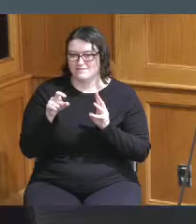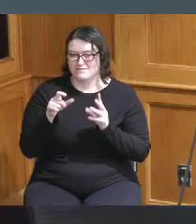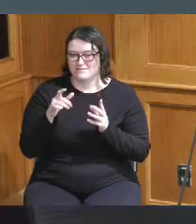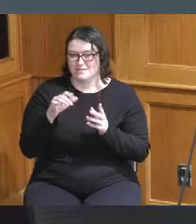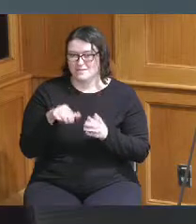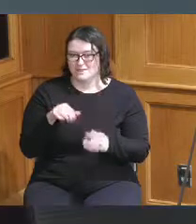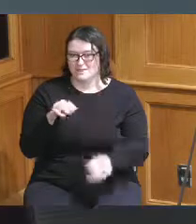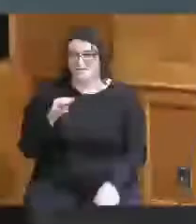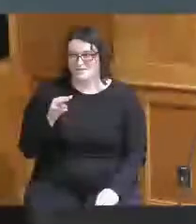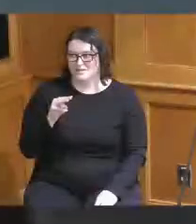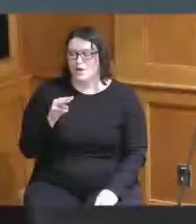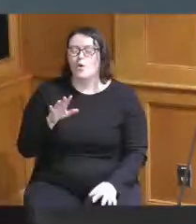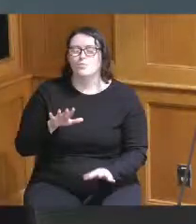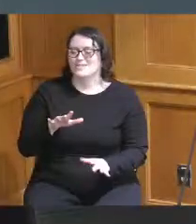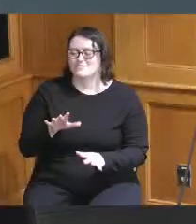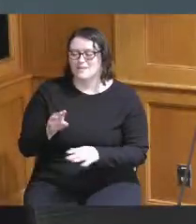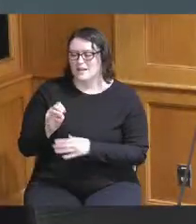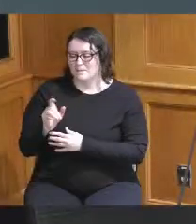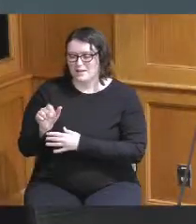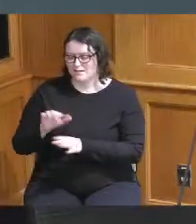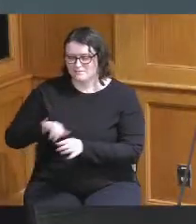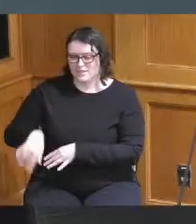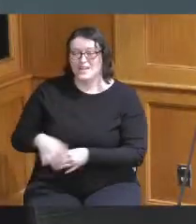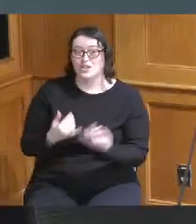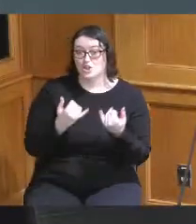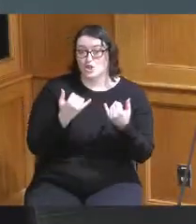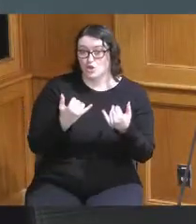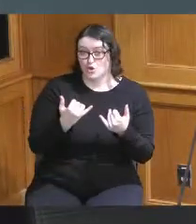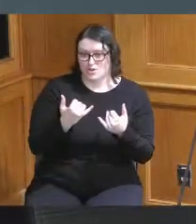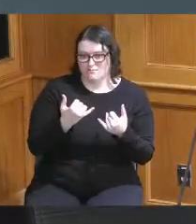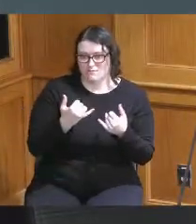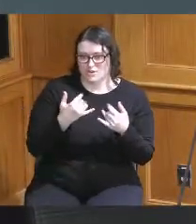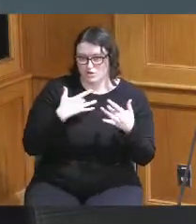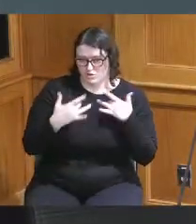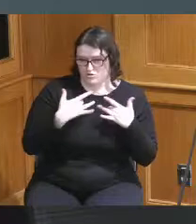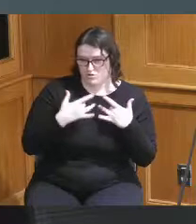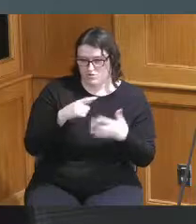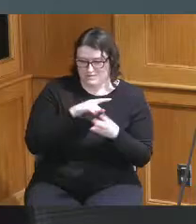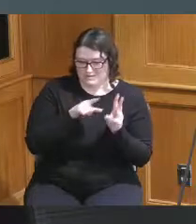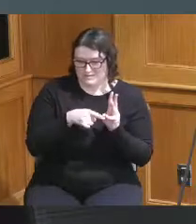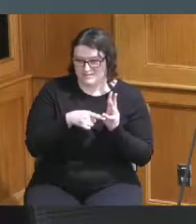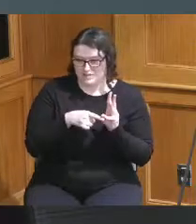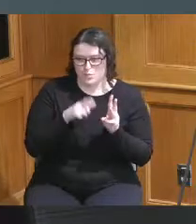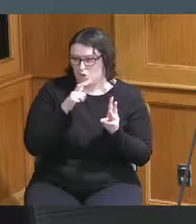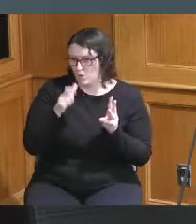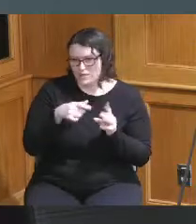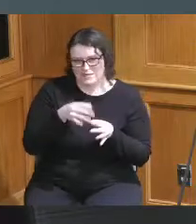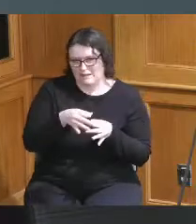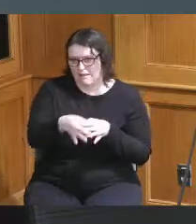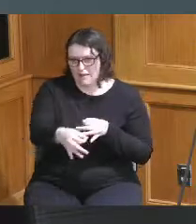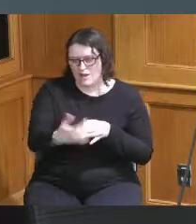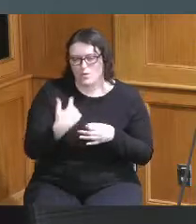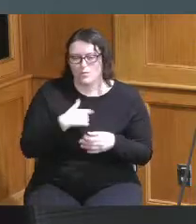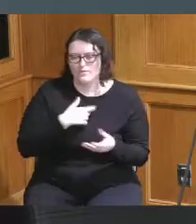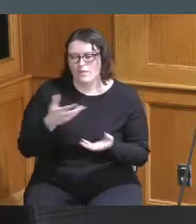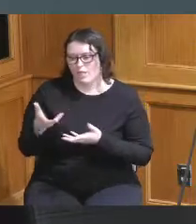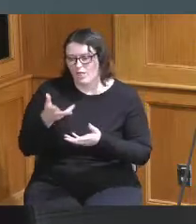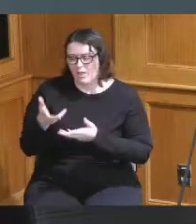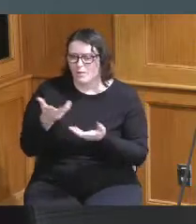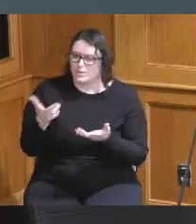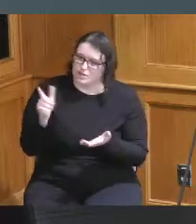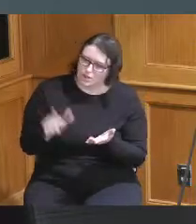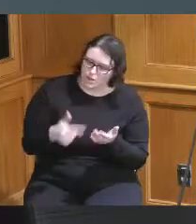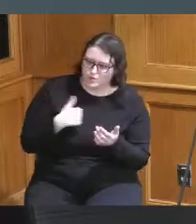immediate concern. I don't think we need to delay that because we went back and forth about the lowest that we can go. We can